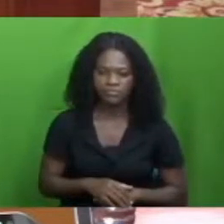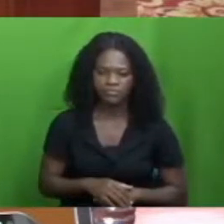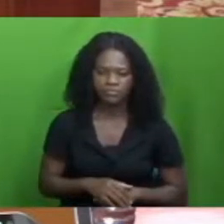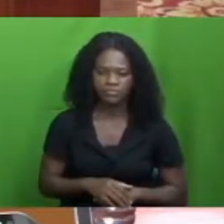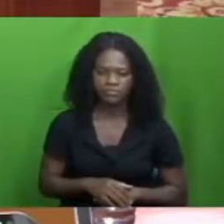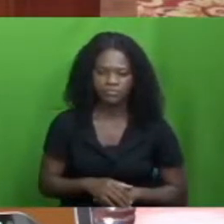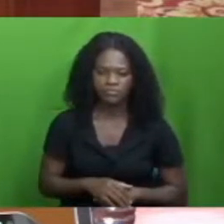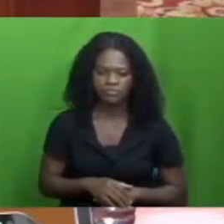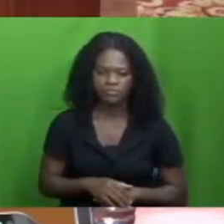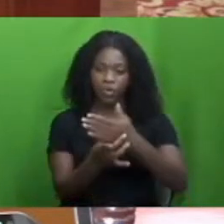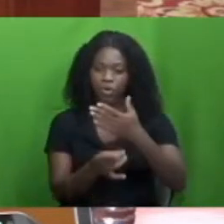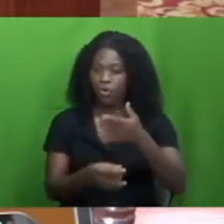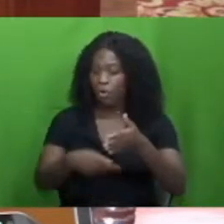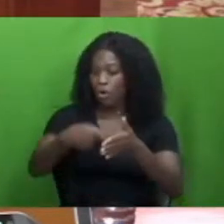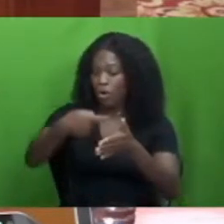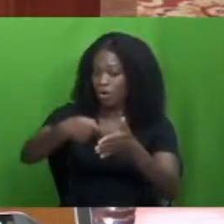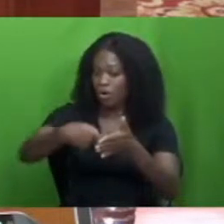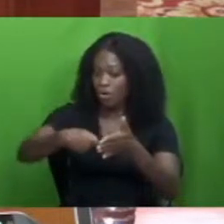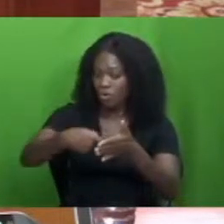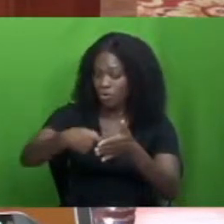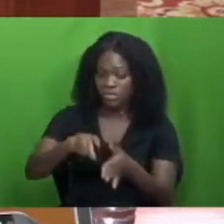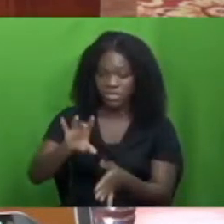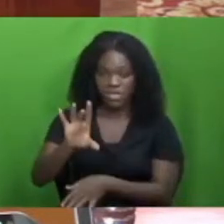prices was